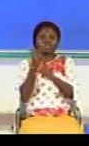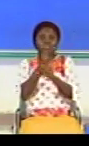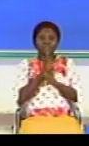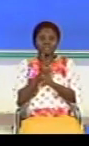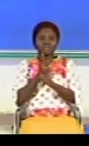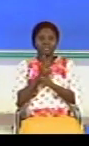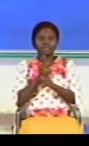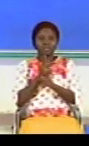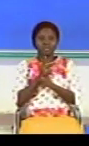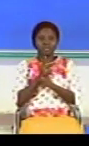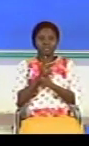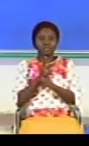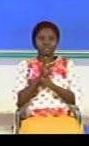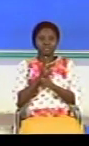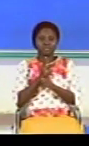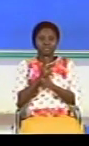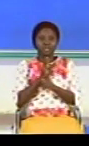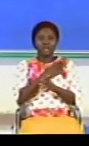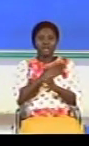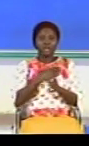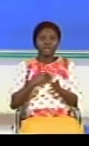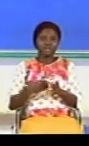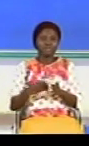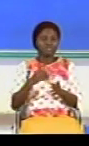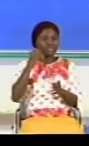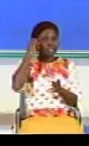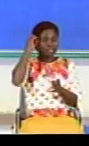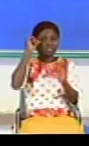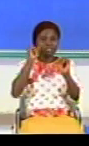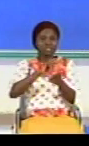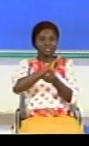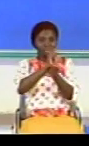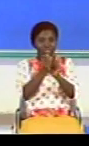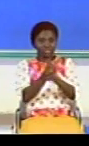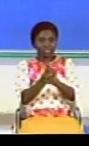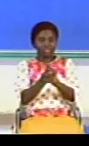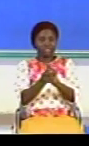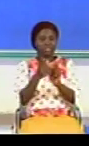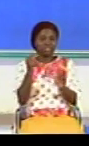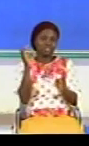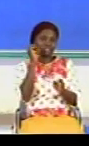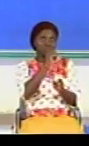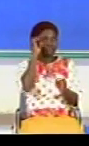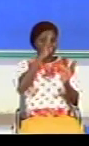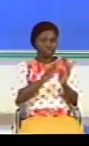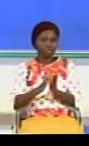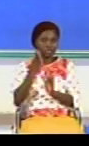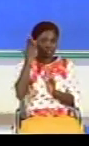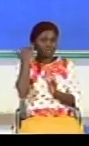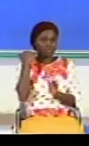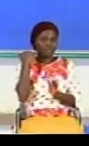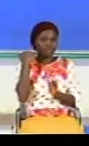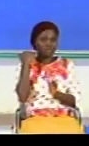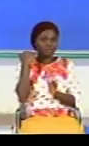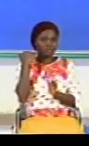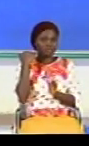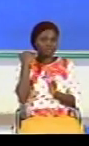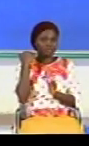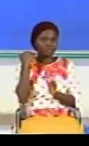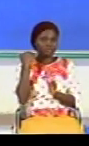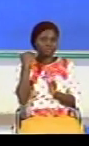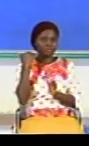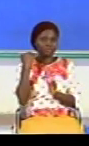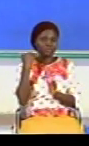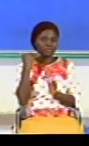evil. As you turn, what will happen? Verse 21. You turn, you